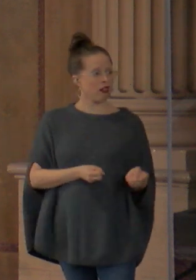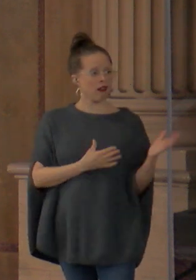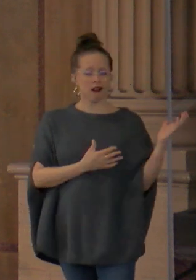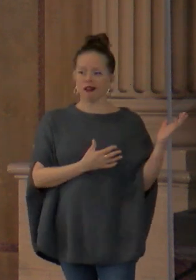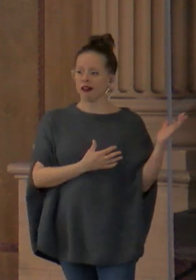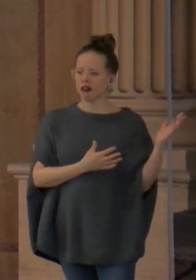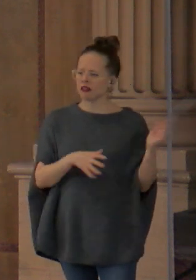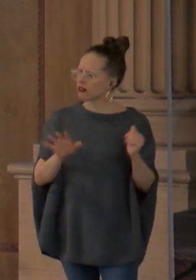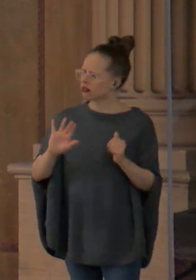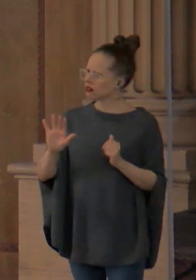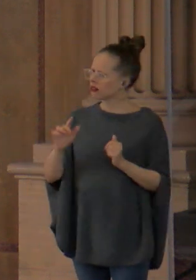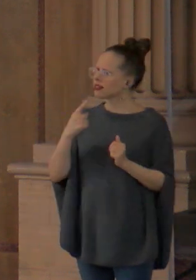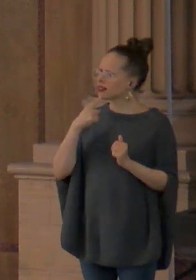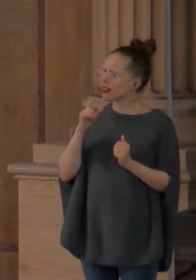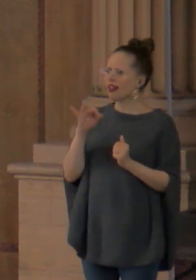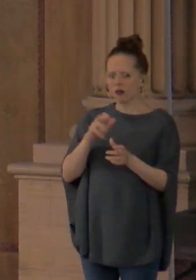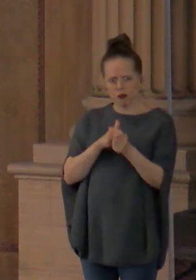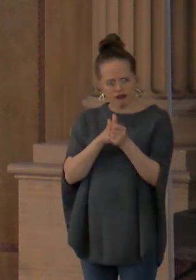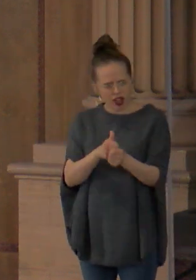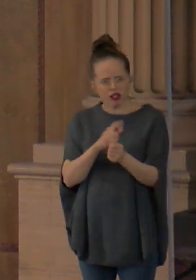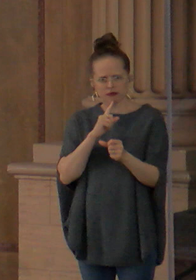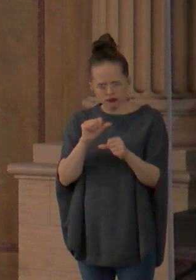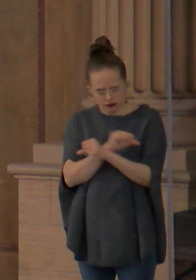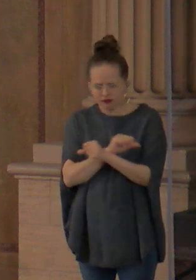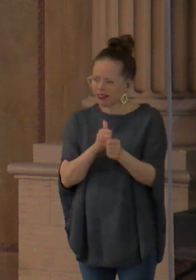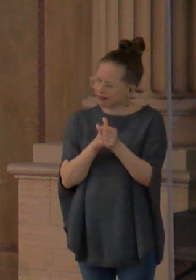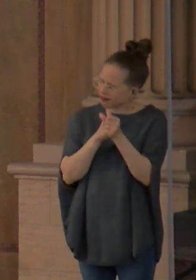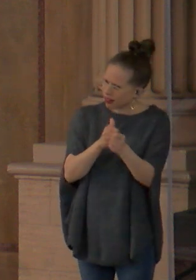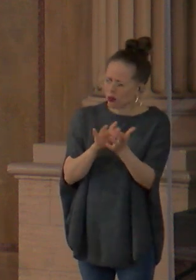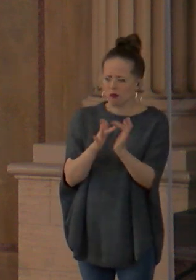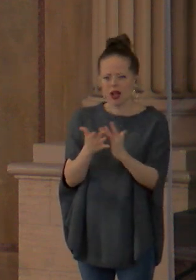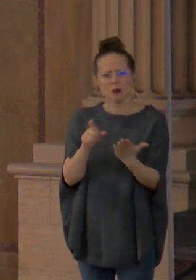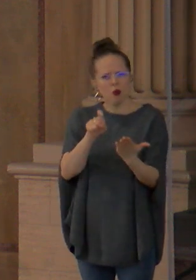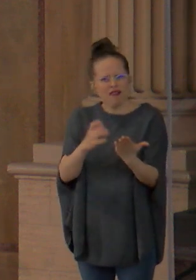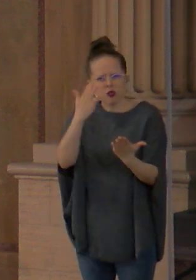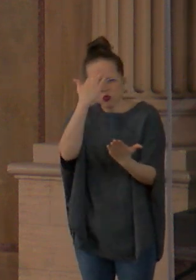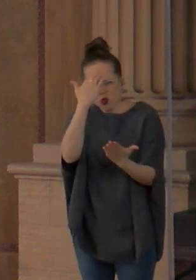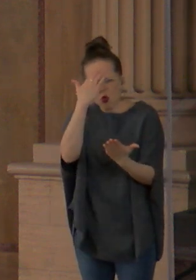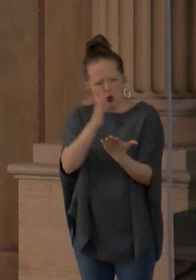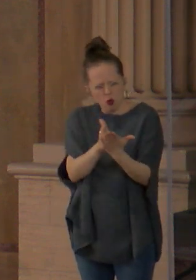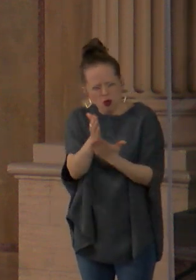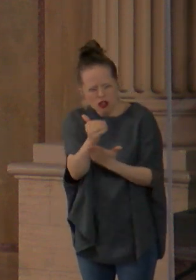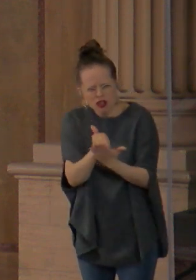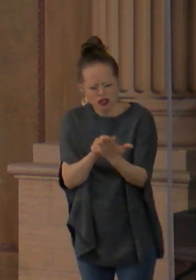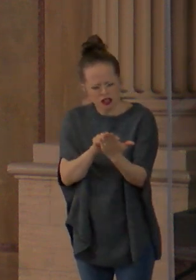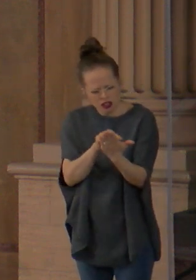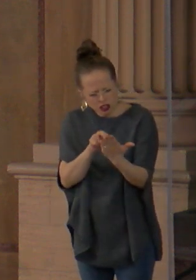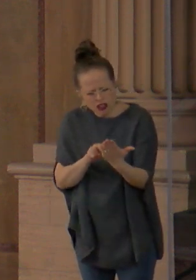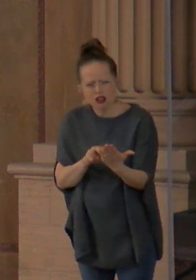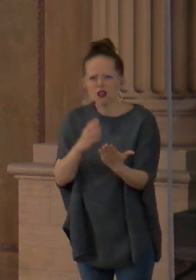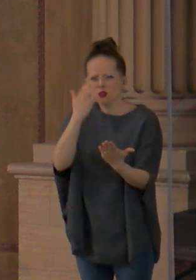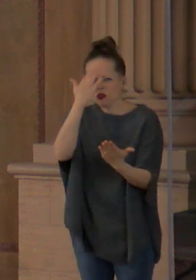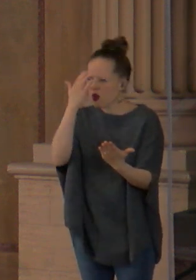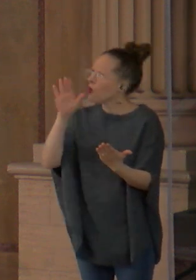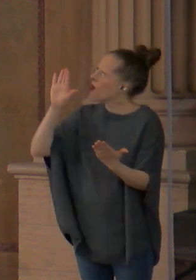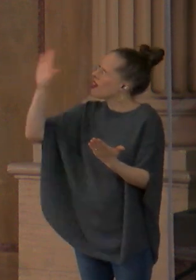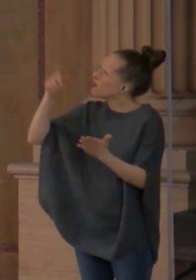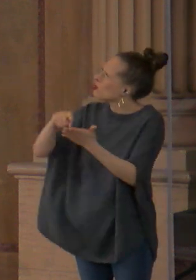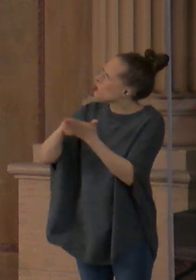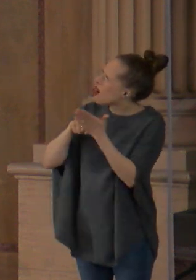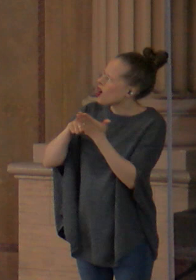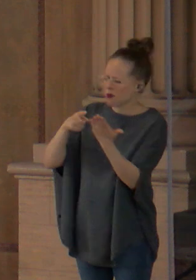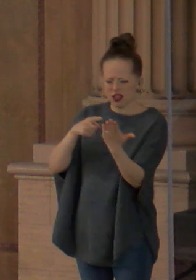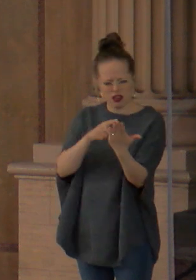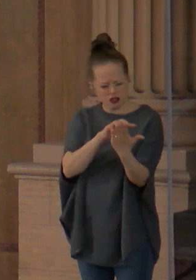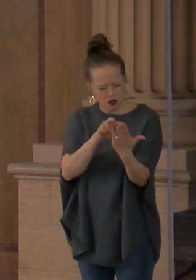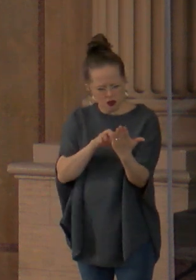follow the Bible, we need to know what it's all about. We need to know the story. We need to know the kind of righteousness that God requires. We need to know how